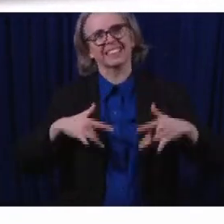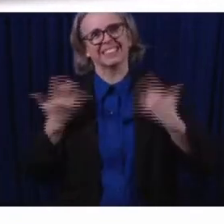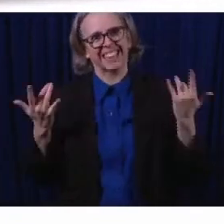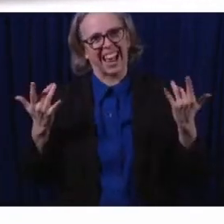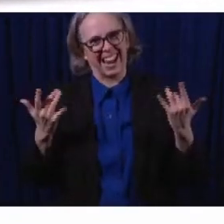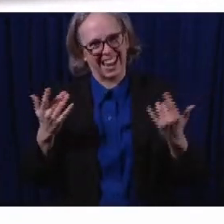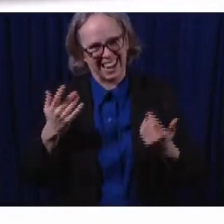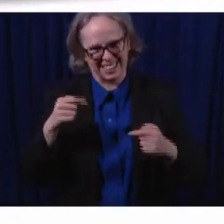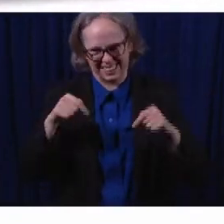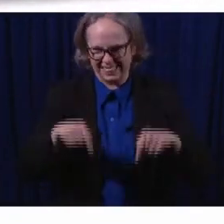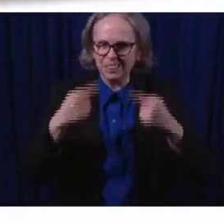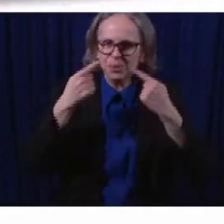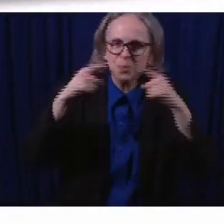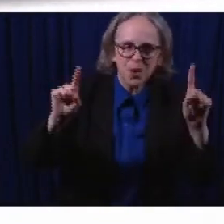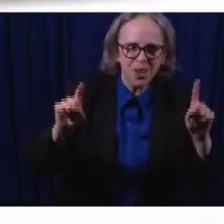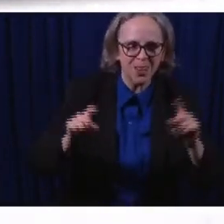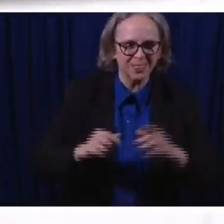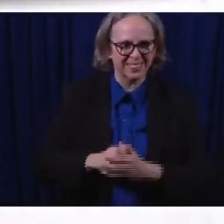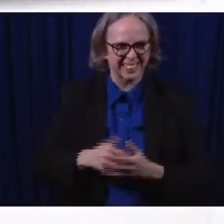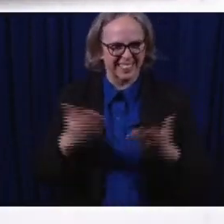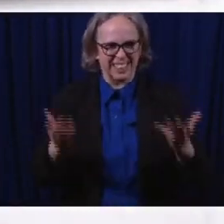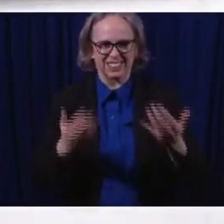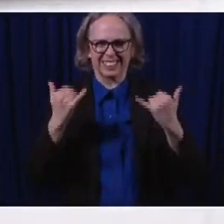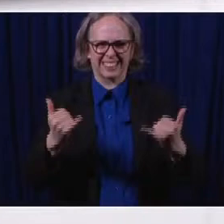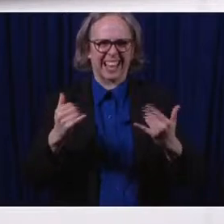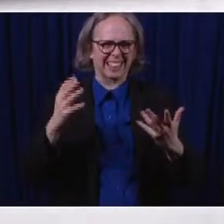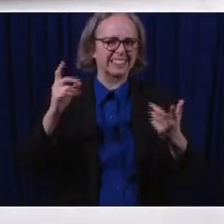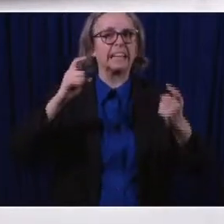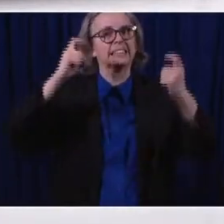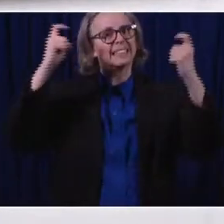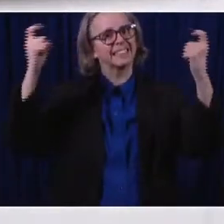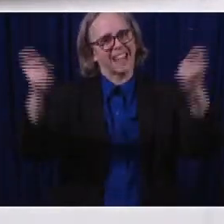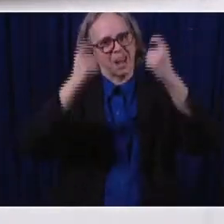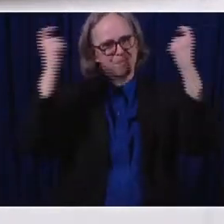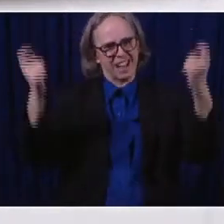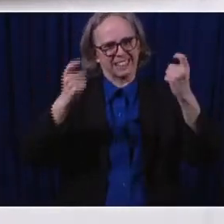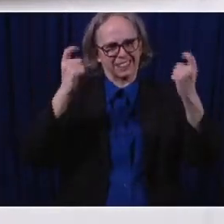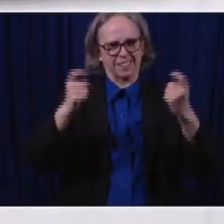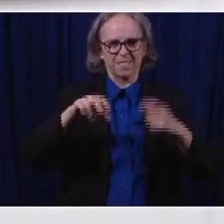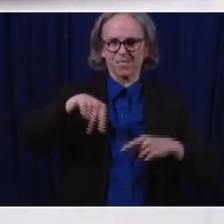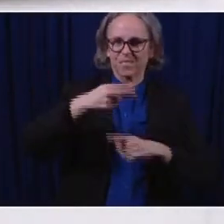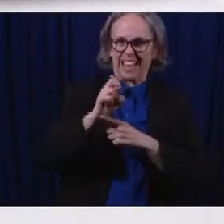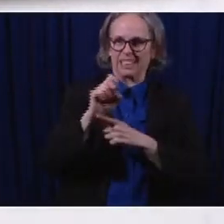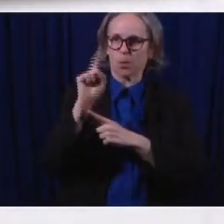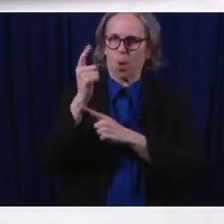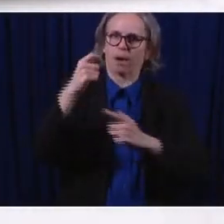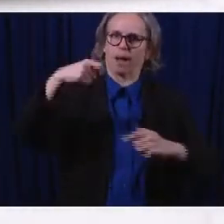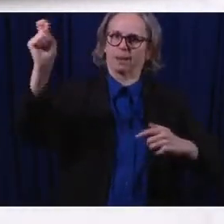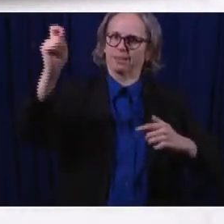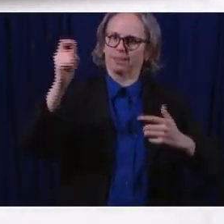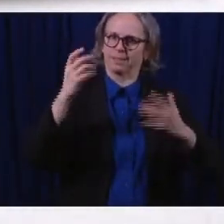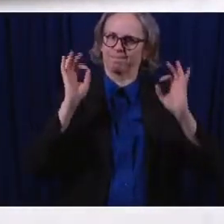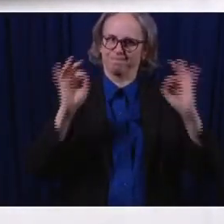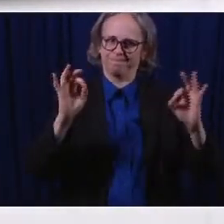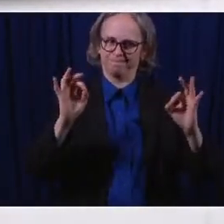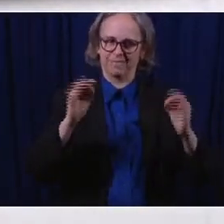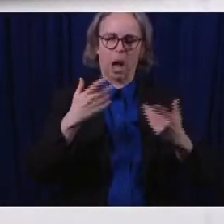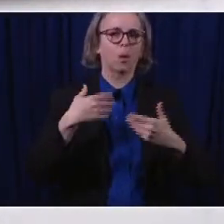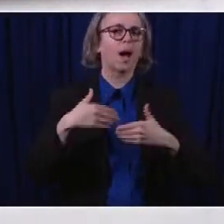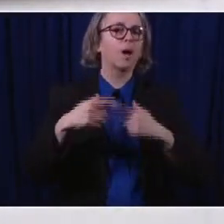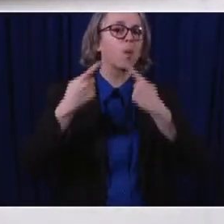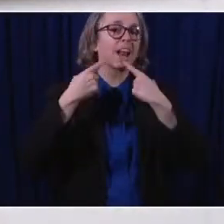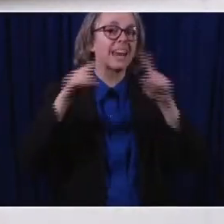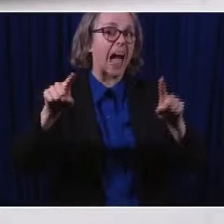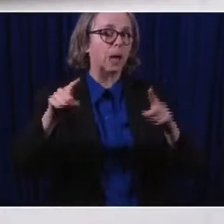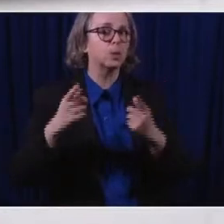we're here today celebrating the completion of phase 1, but also announcing phase 2 of this. We talked about how can